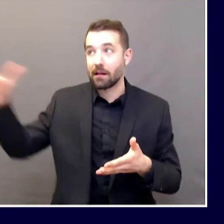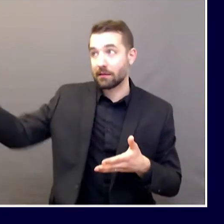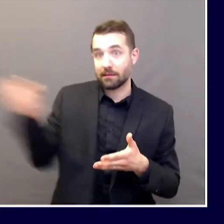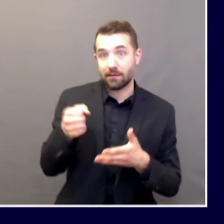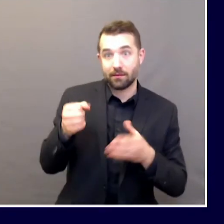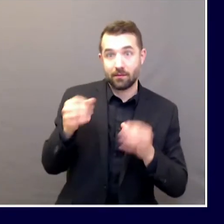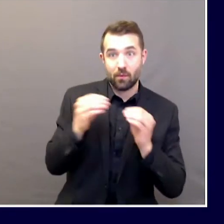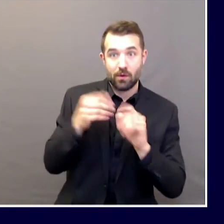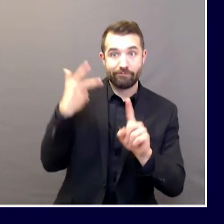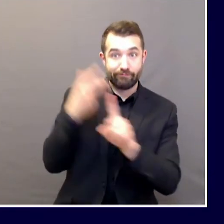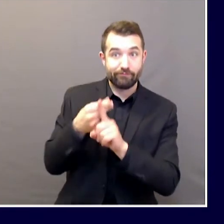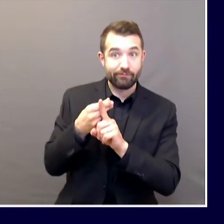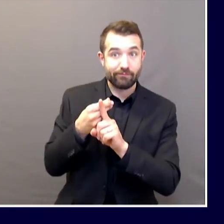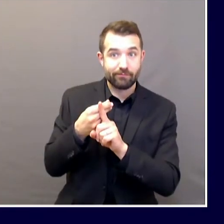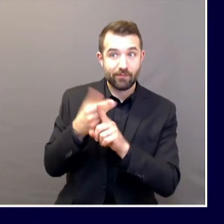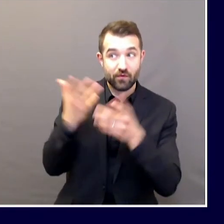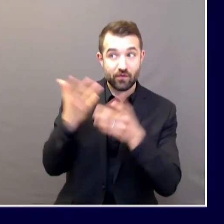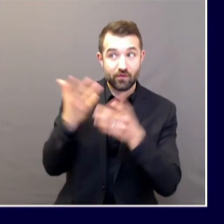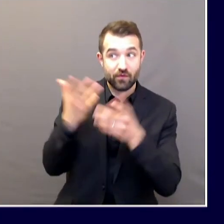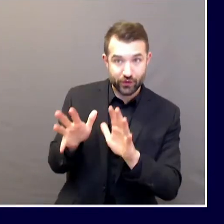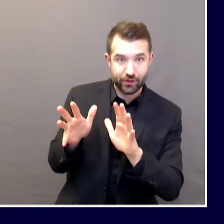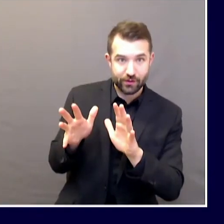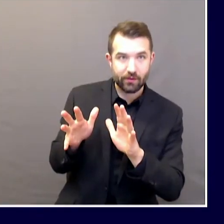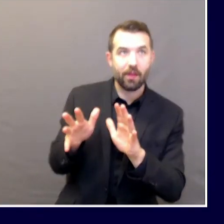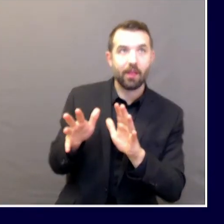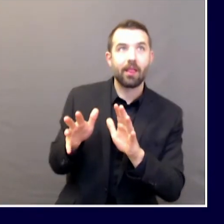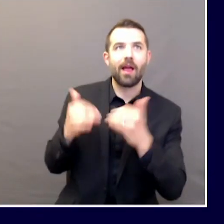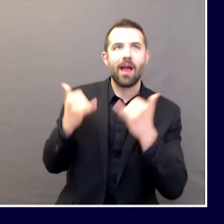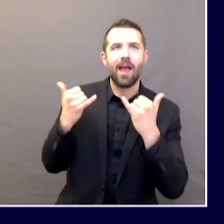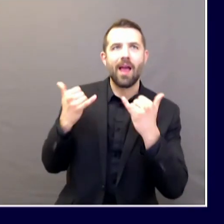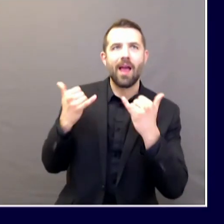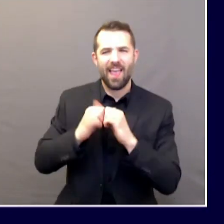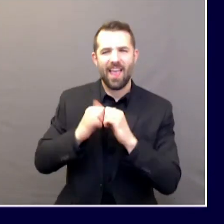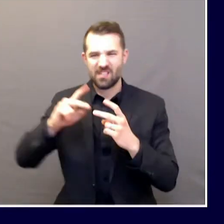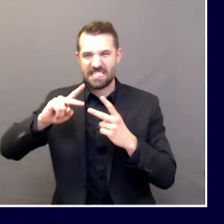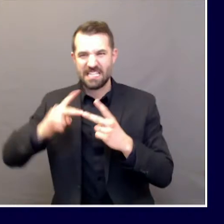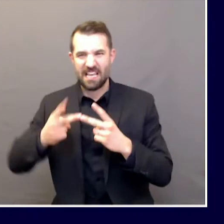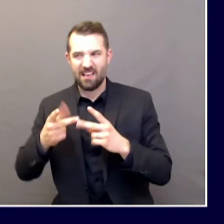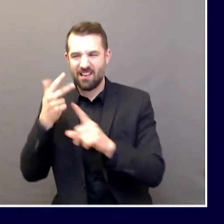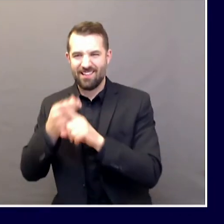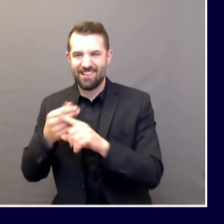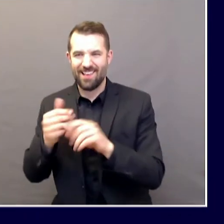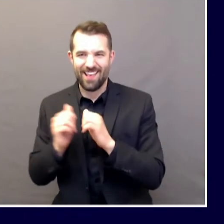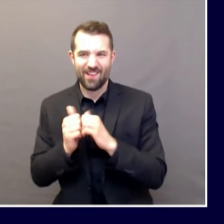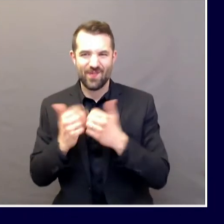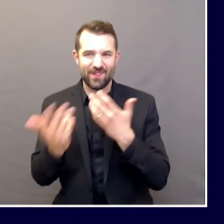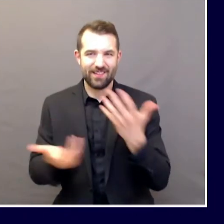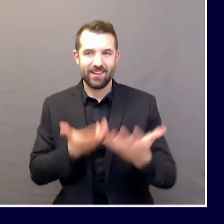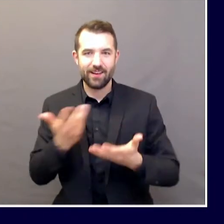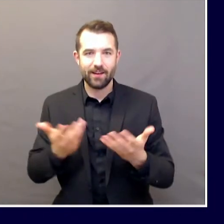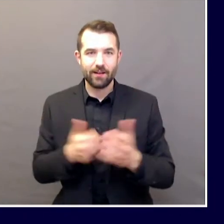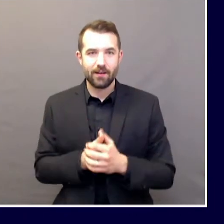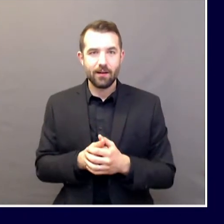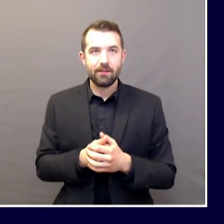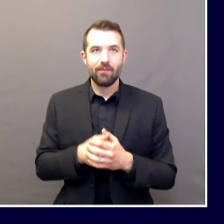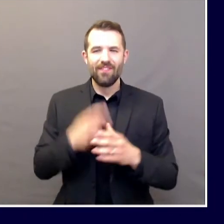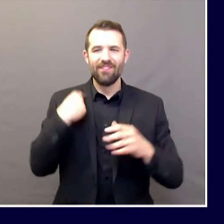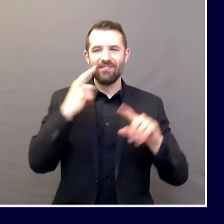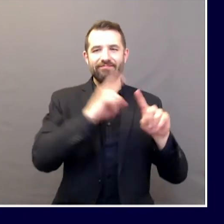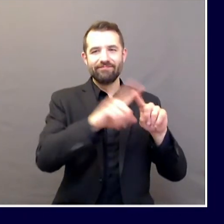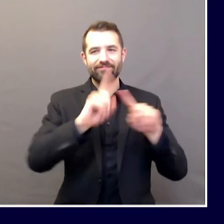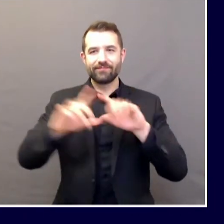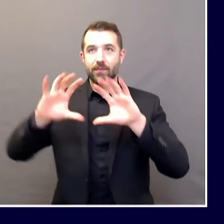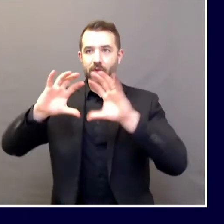you've got to figure out a way to get that person their dose, because I'm not going to go into it more, but this